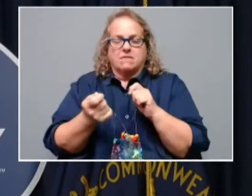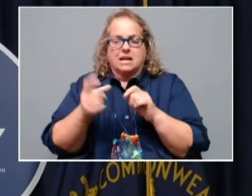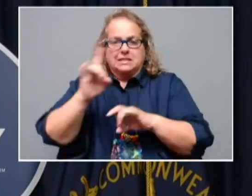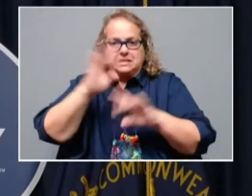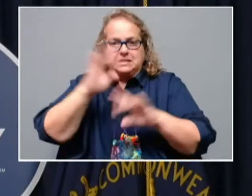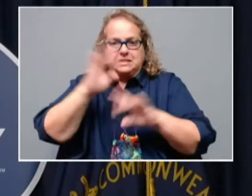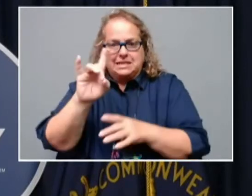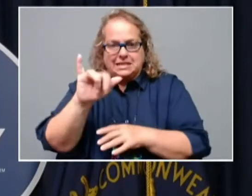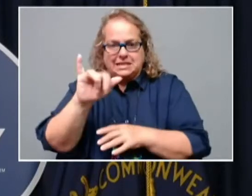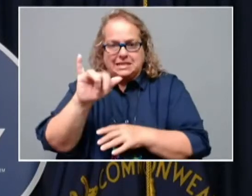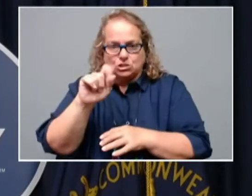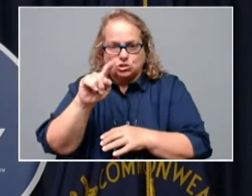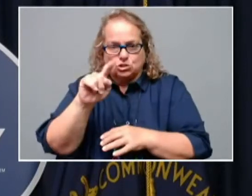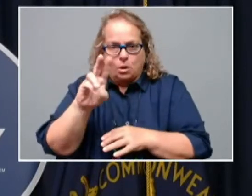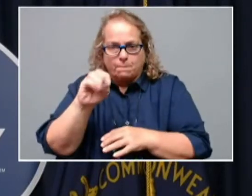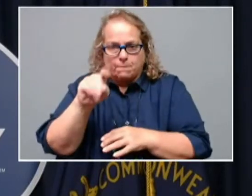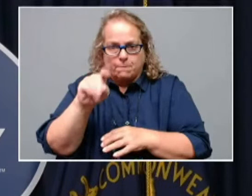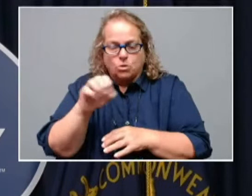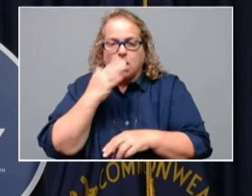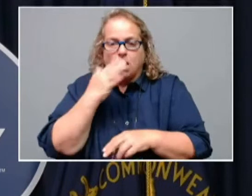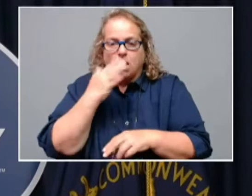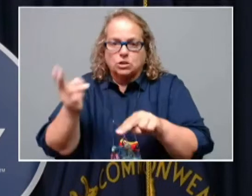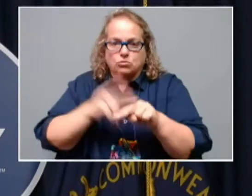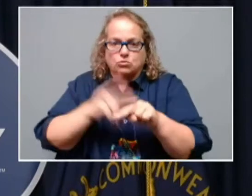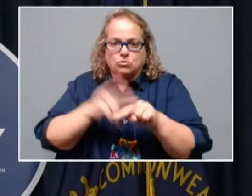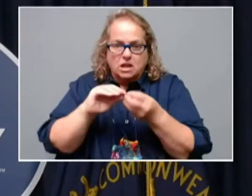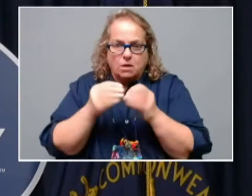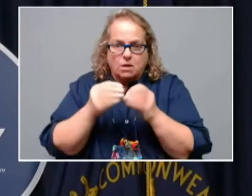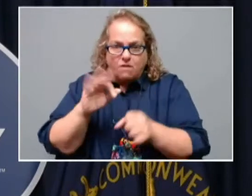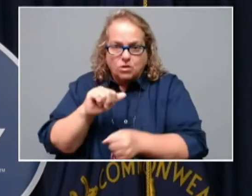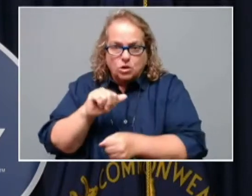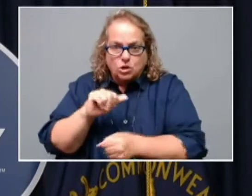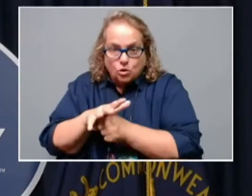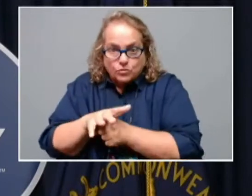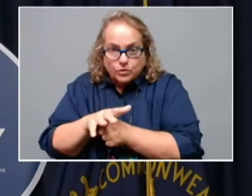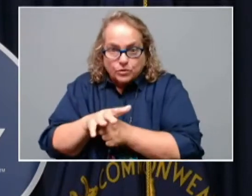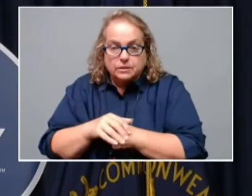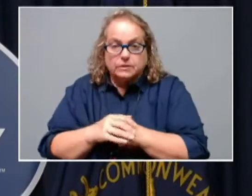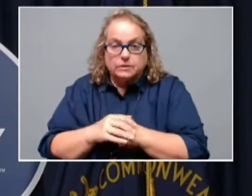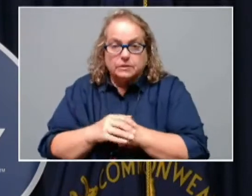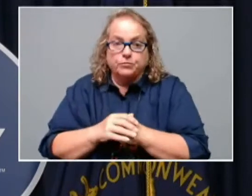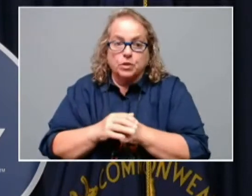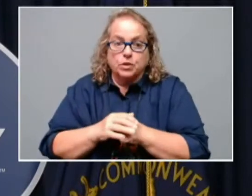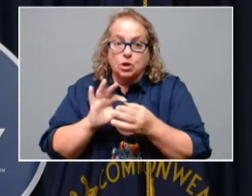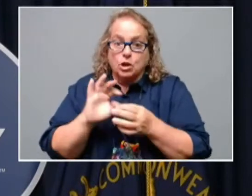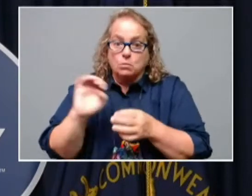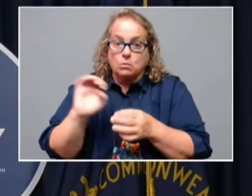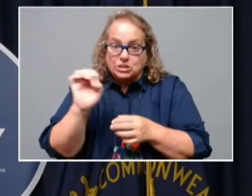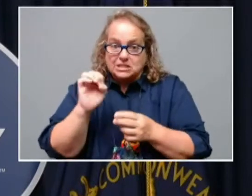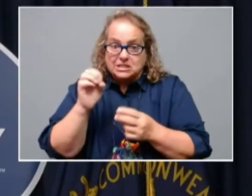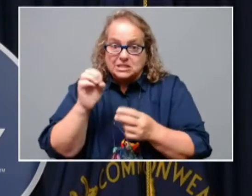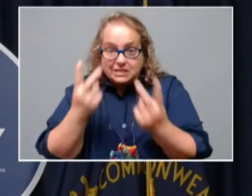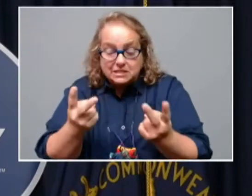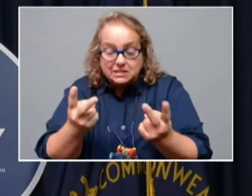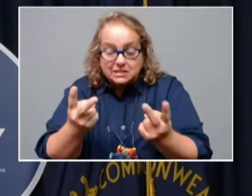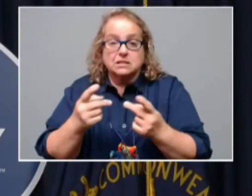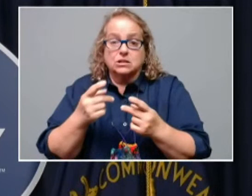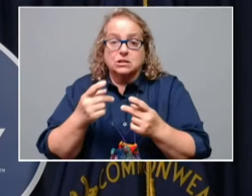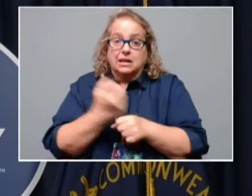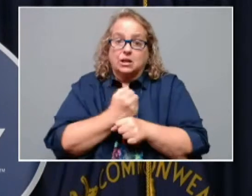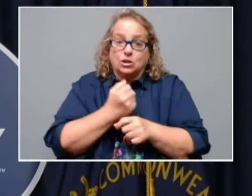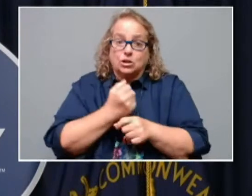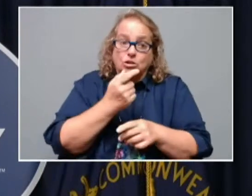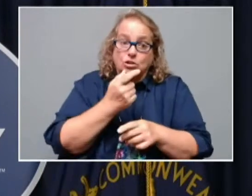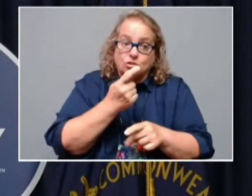due to increased COVID related emergency visits, either seeking treatment or